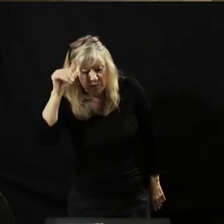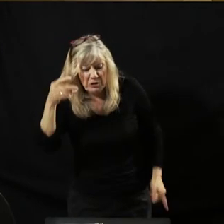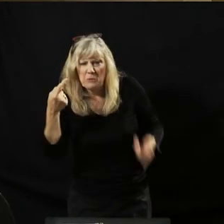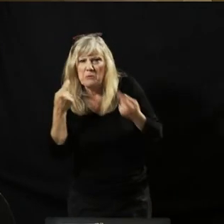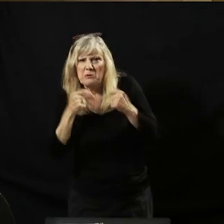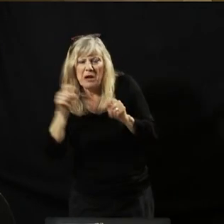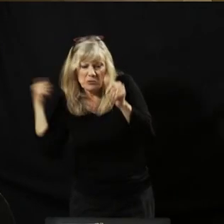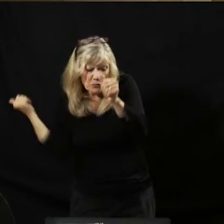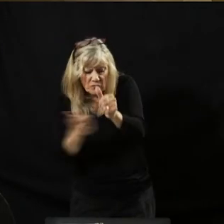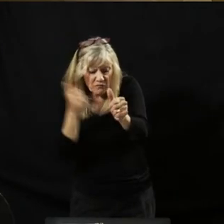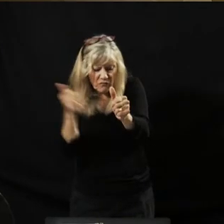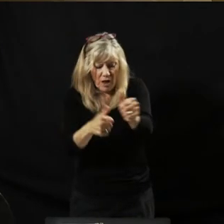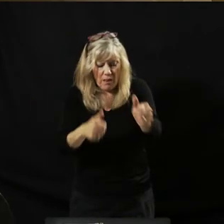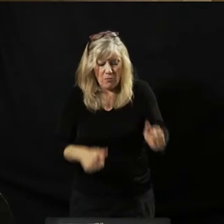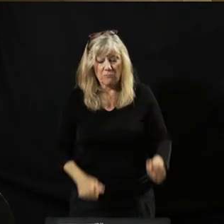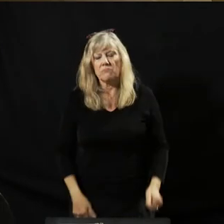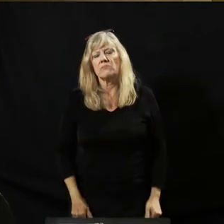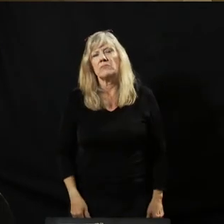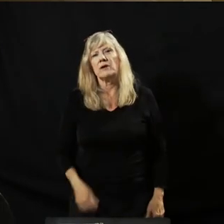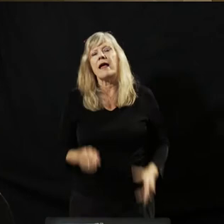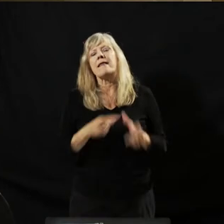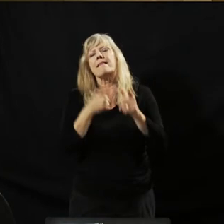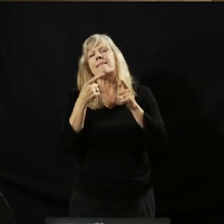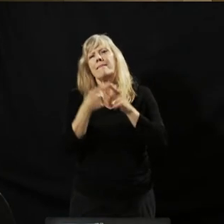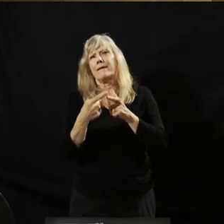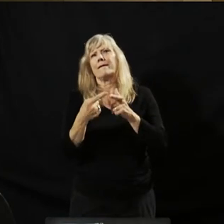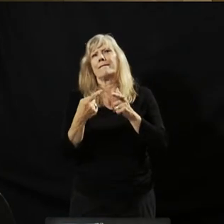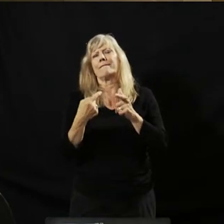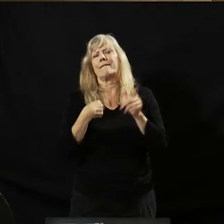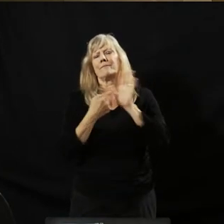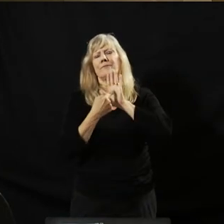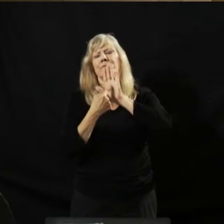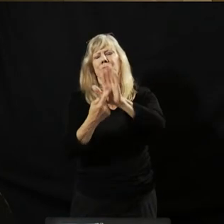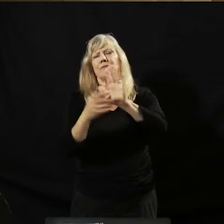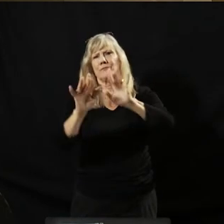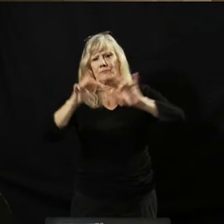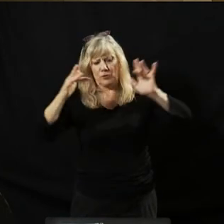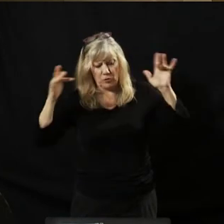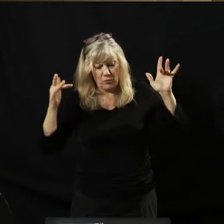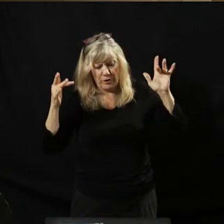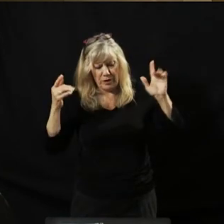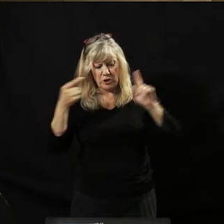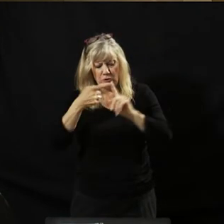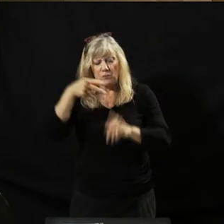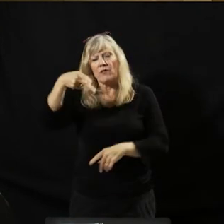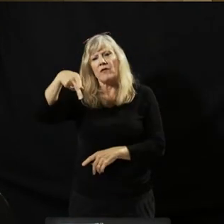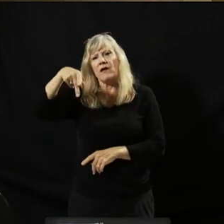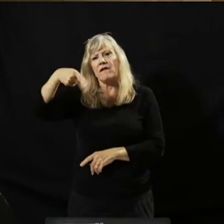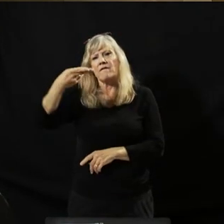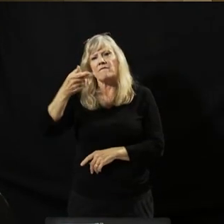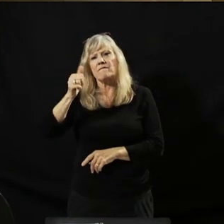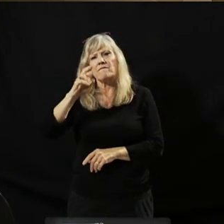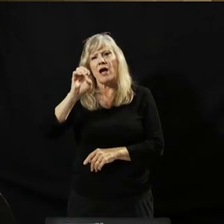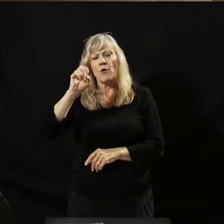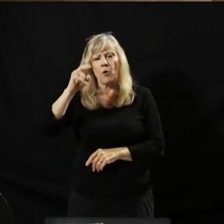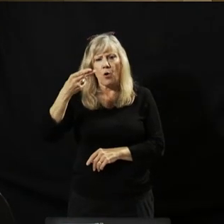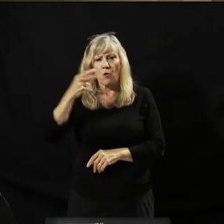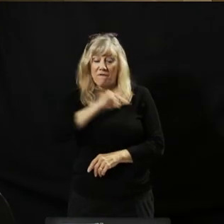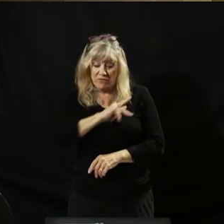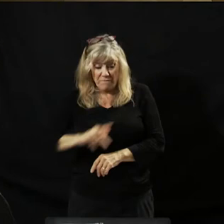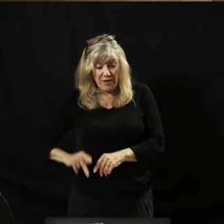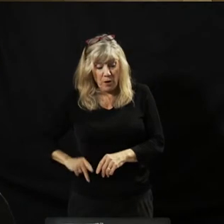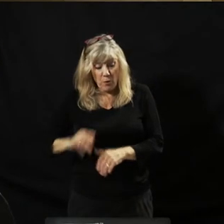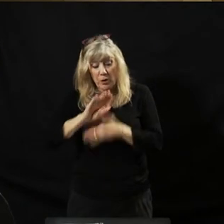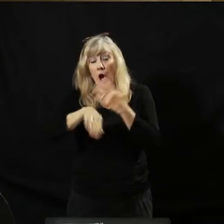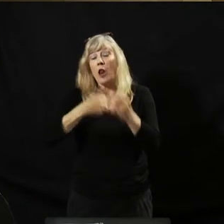them. Then I will receive glory through Pharaoh and all his army, his